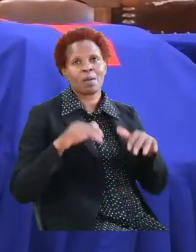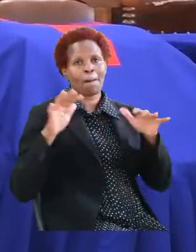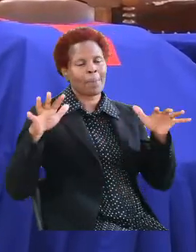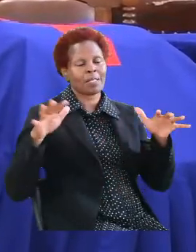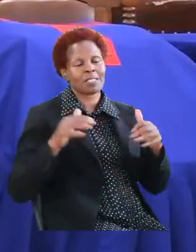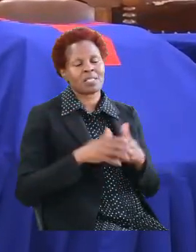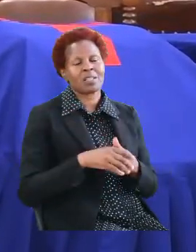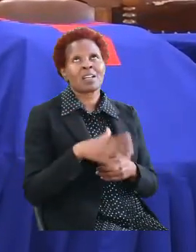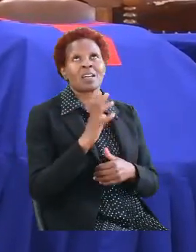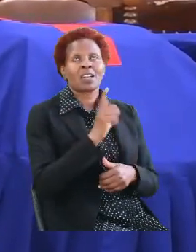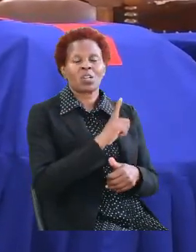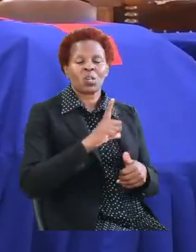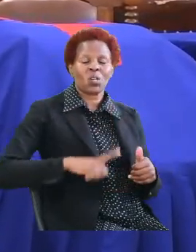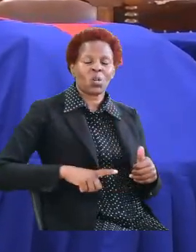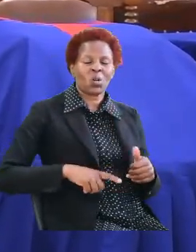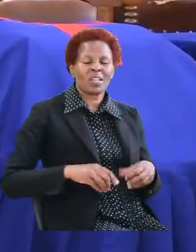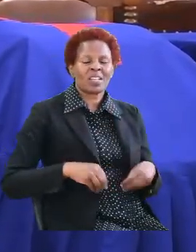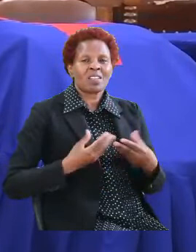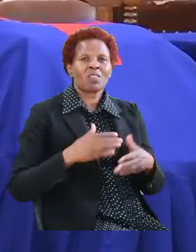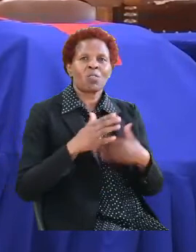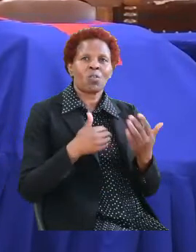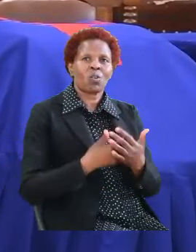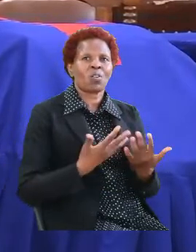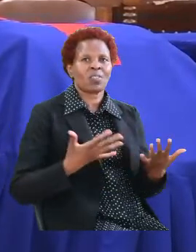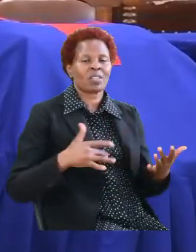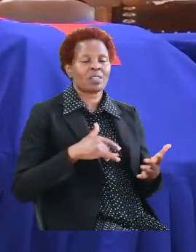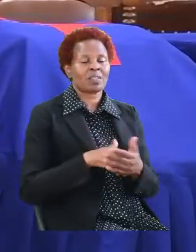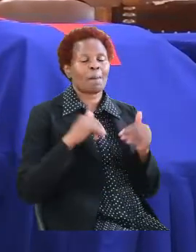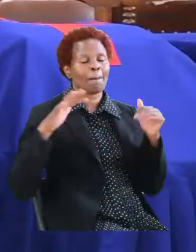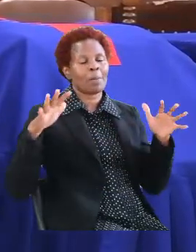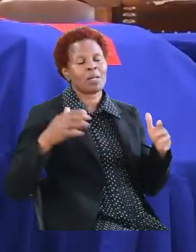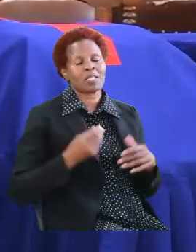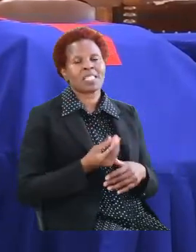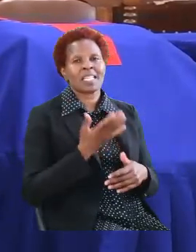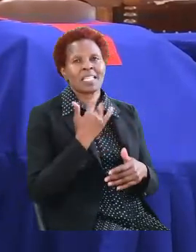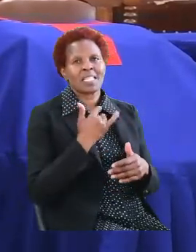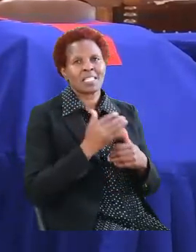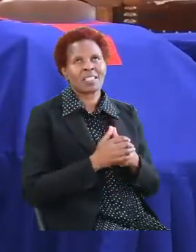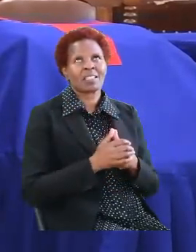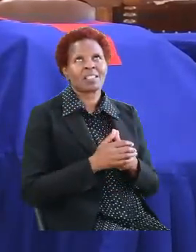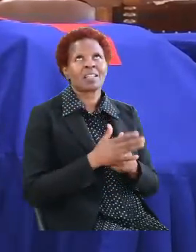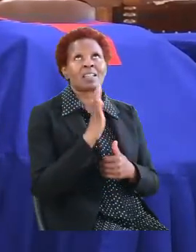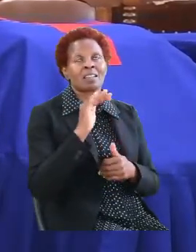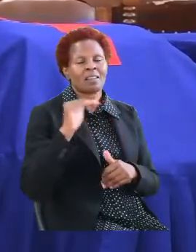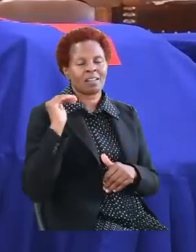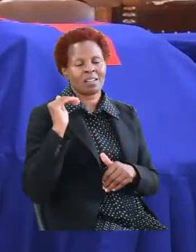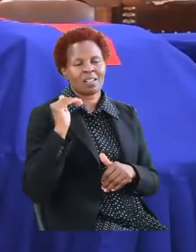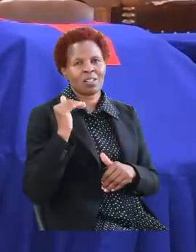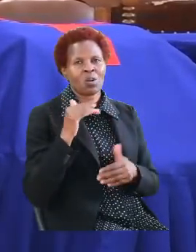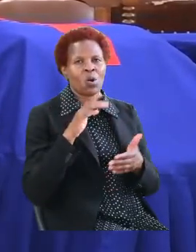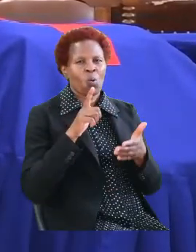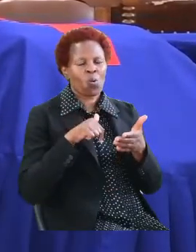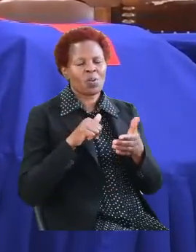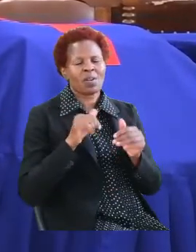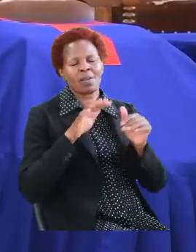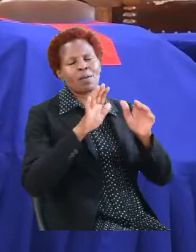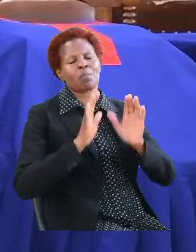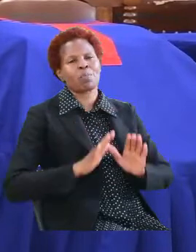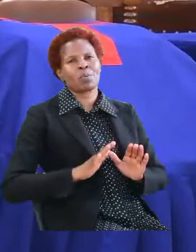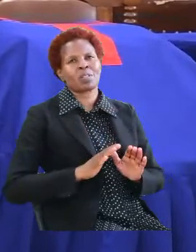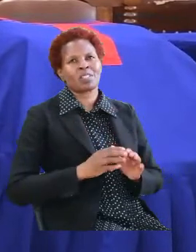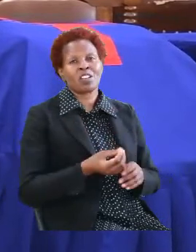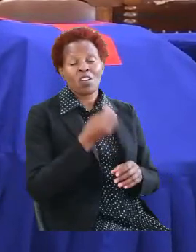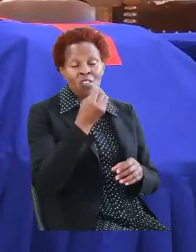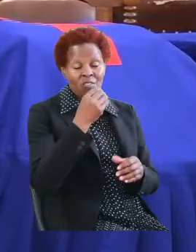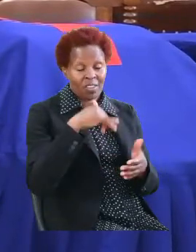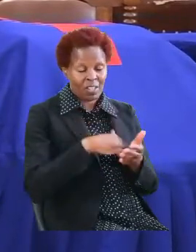the Lord, give them everything that they need. And he asked, what is more important? Is it the food